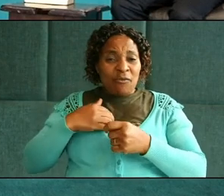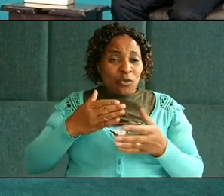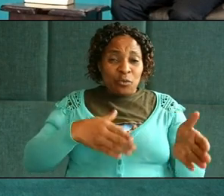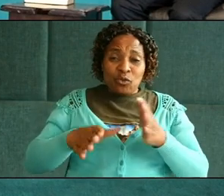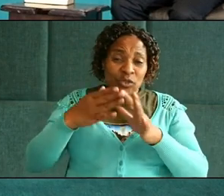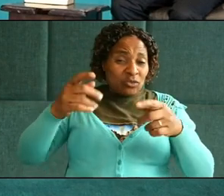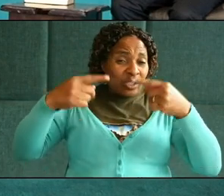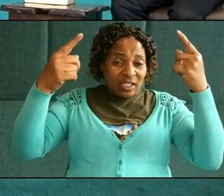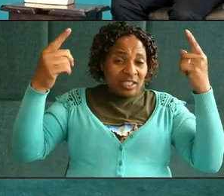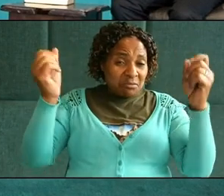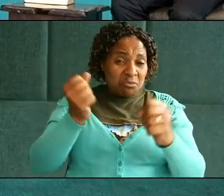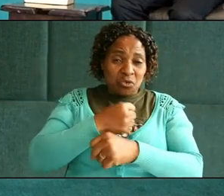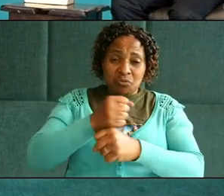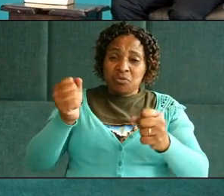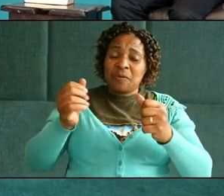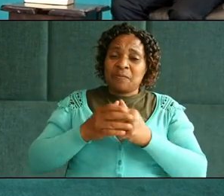succeed.